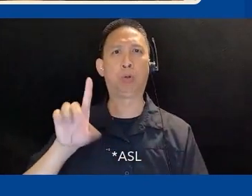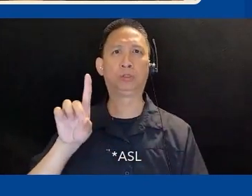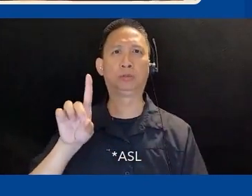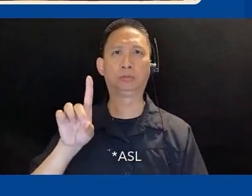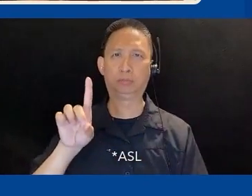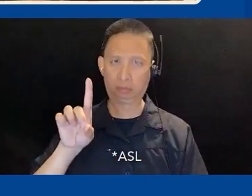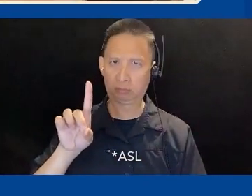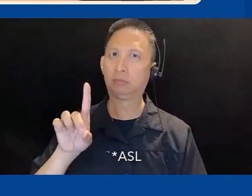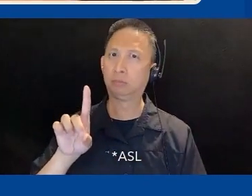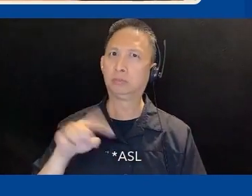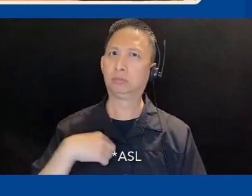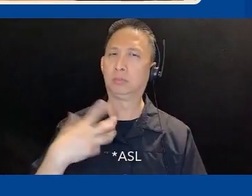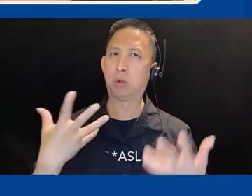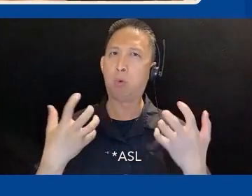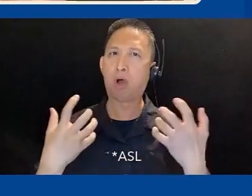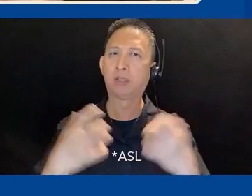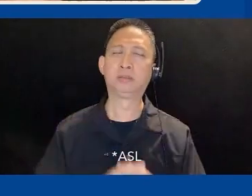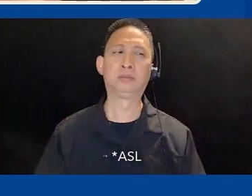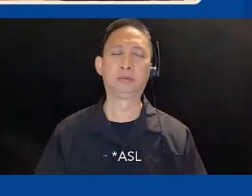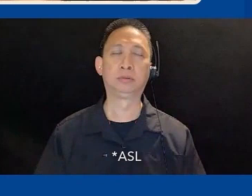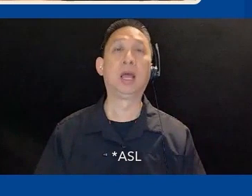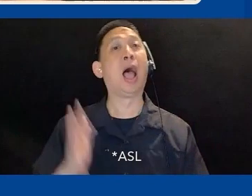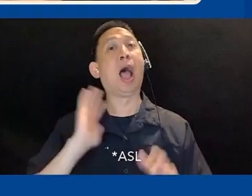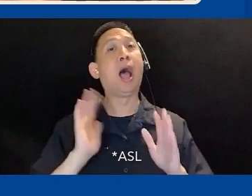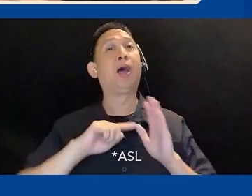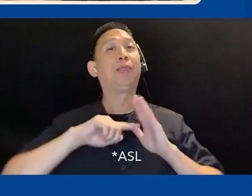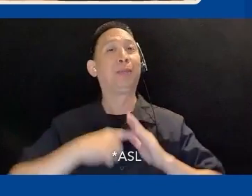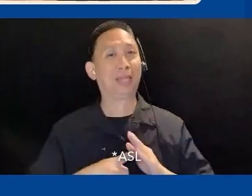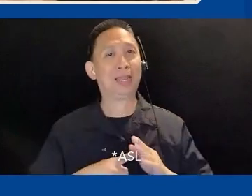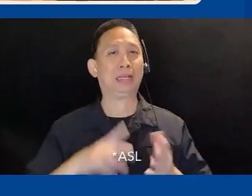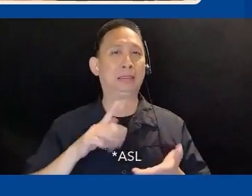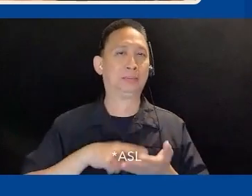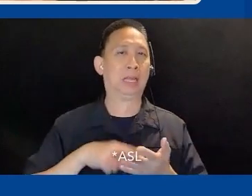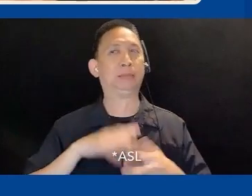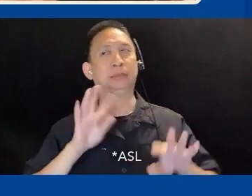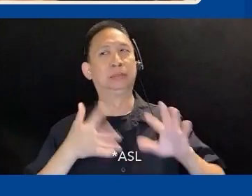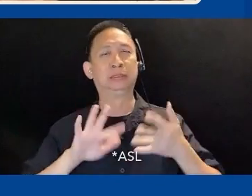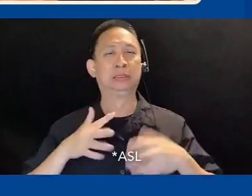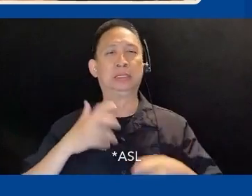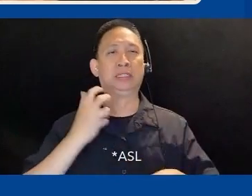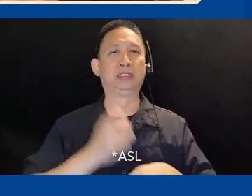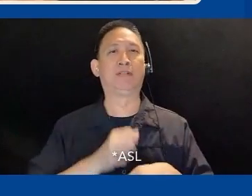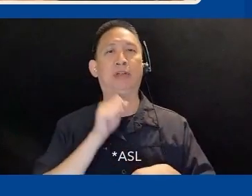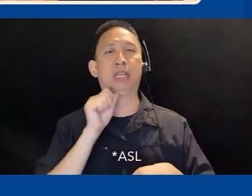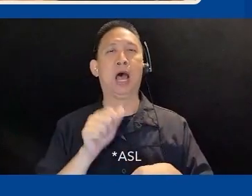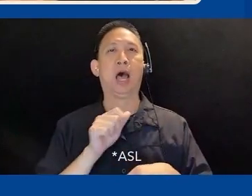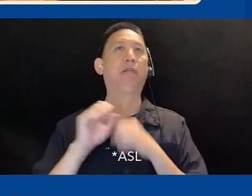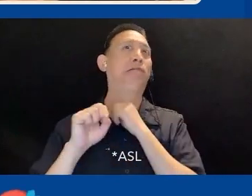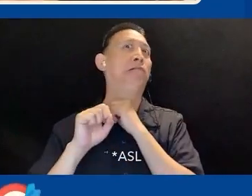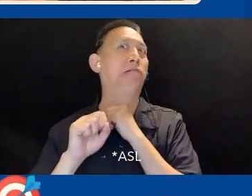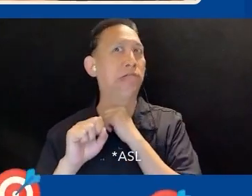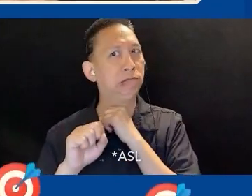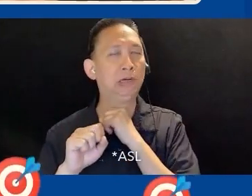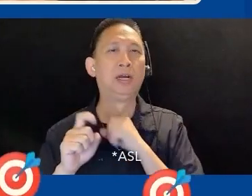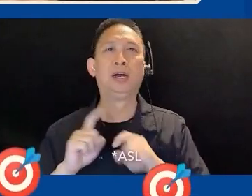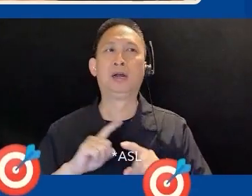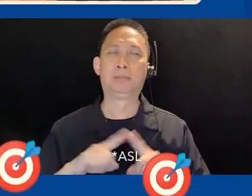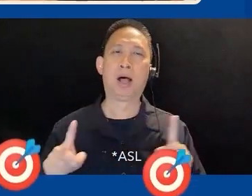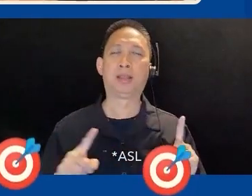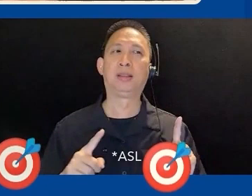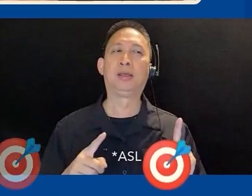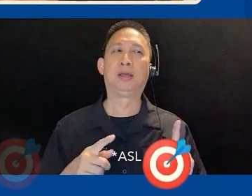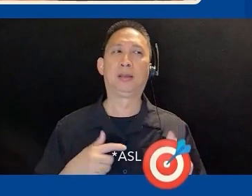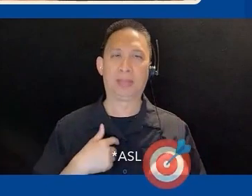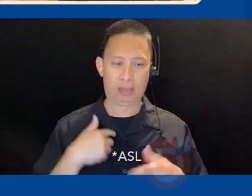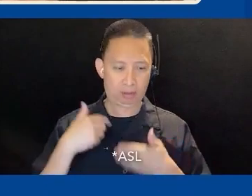maybe in the beginning, you also kind of play into that, but just everything that happened really helped me understand my voice. I think, you know, what